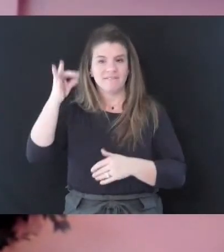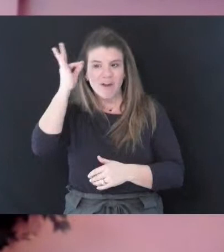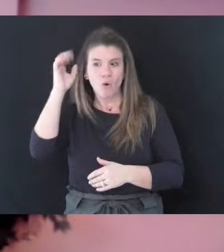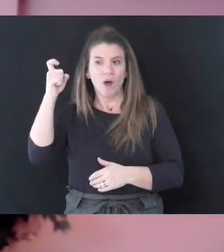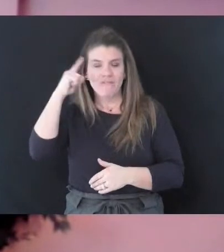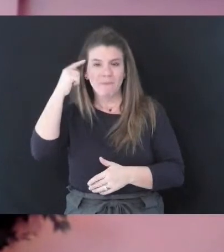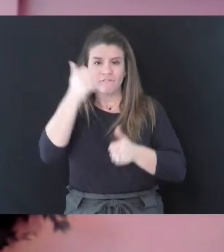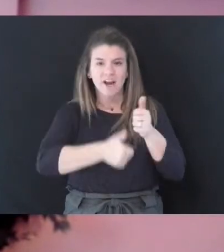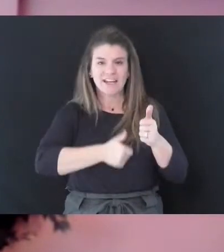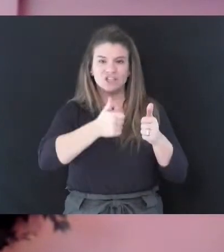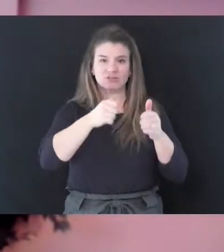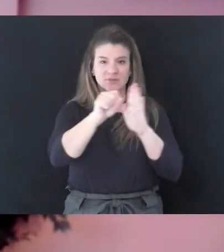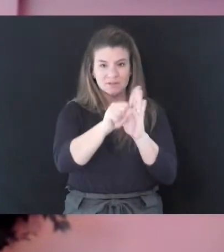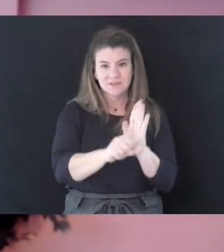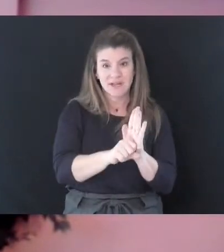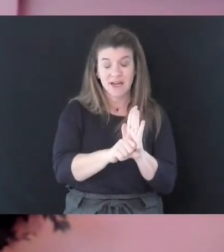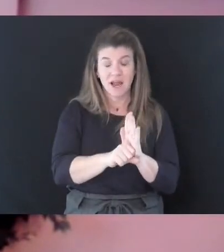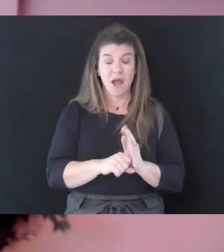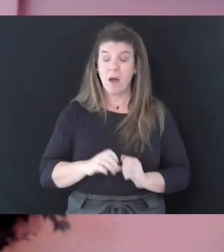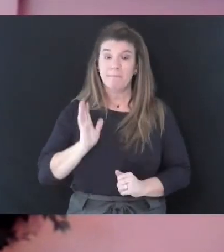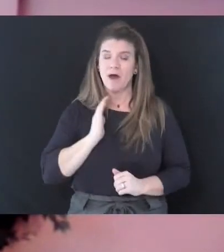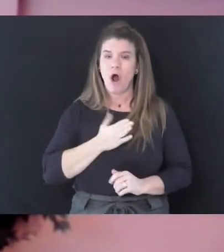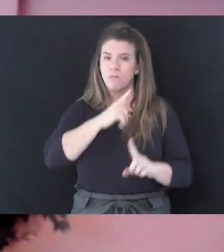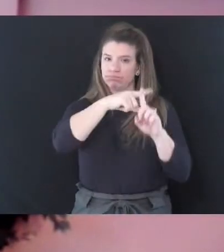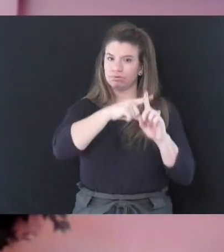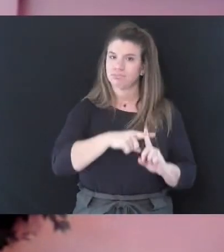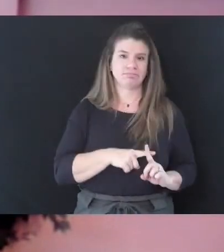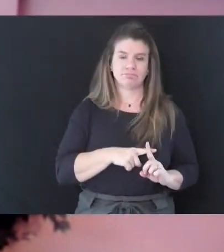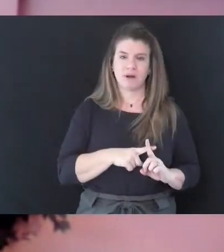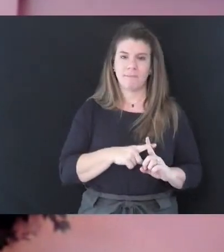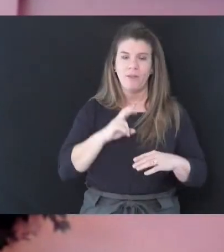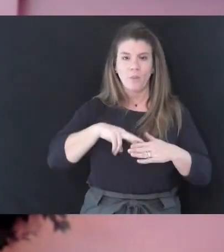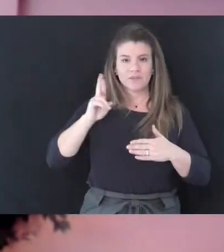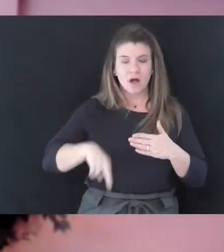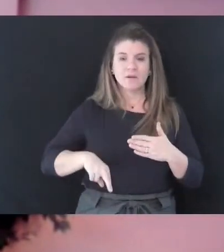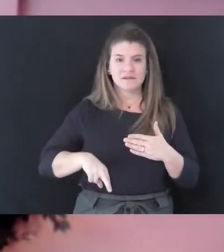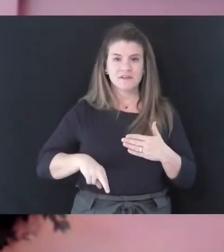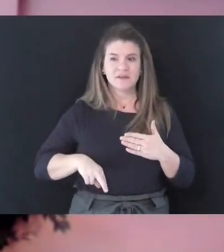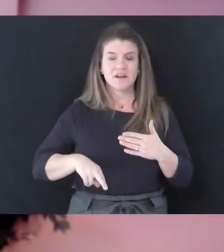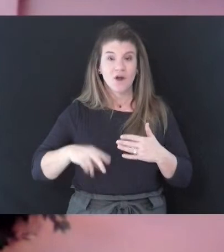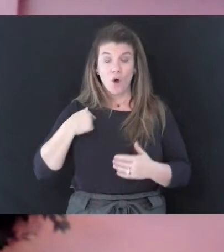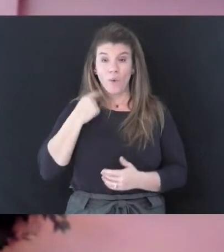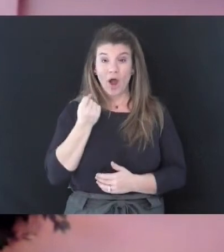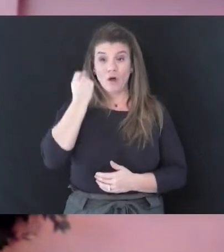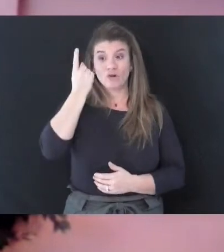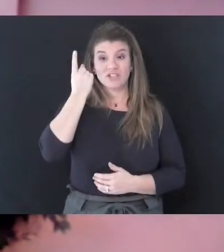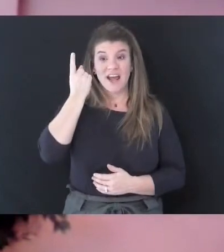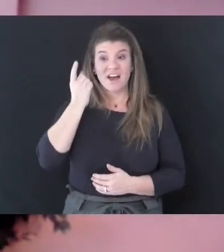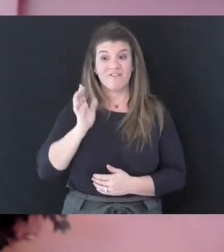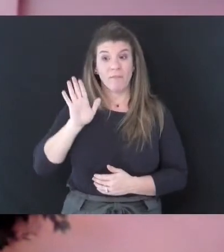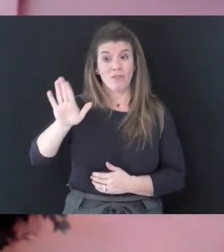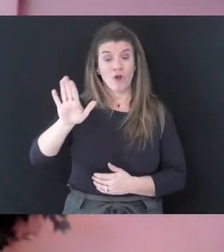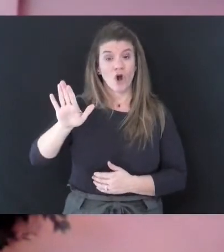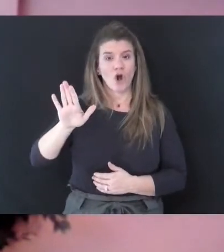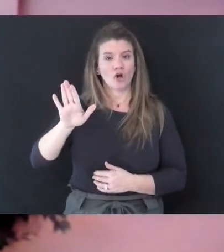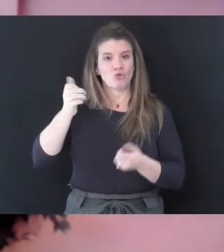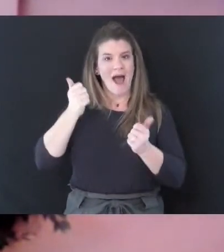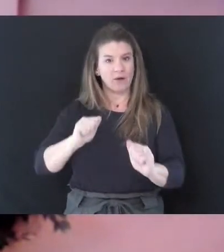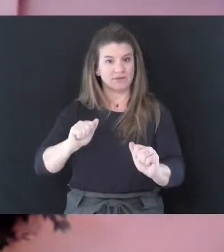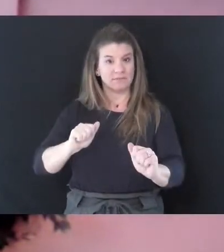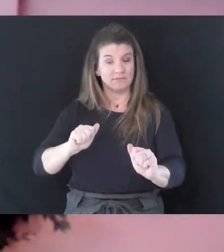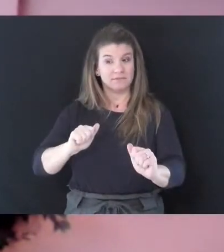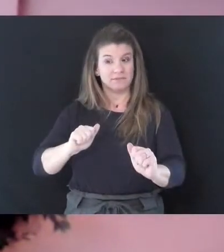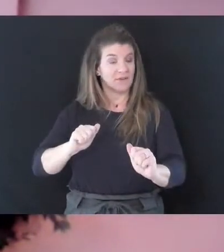states. But we are very optimistic about the results that we understand from that clinical trial, and